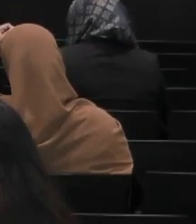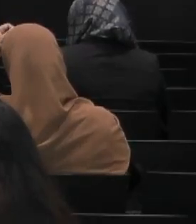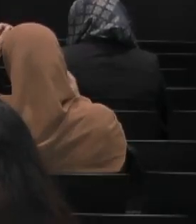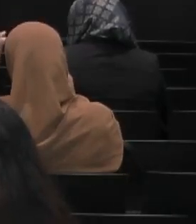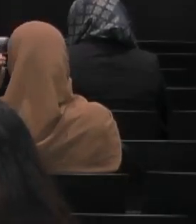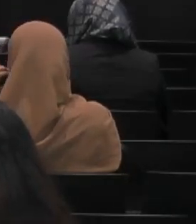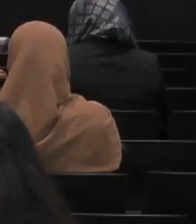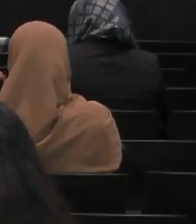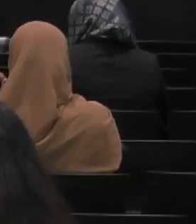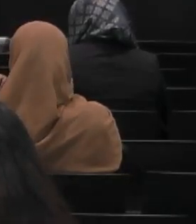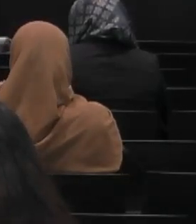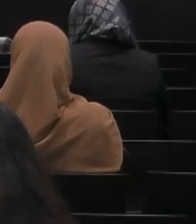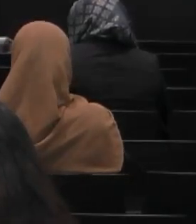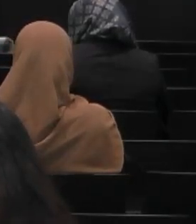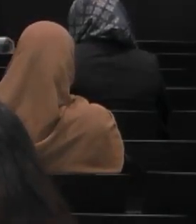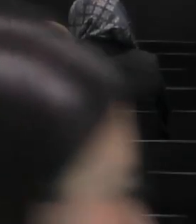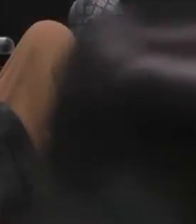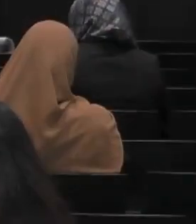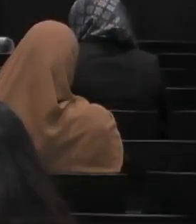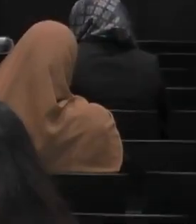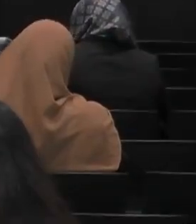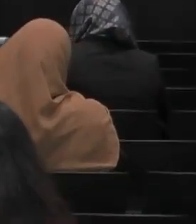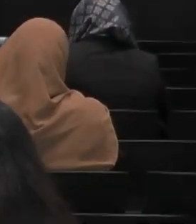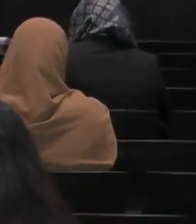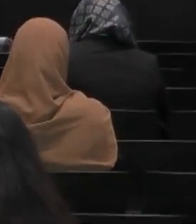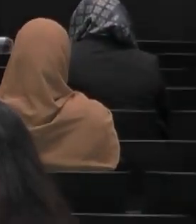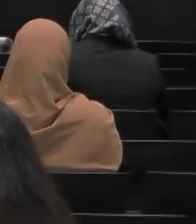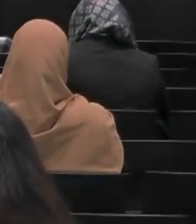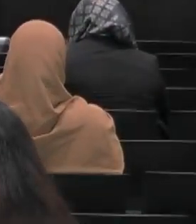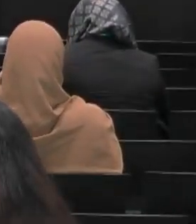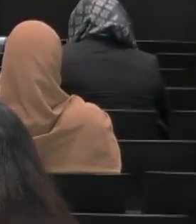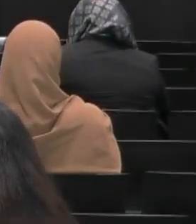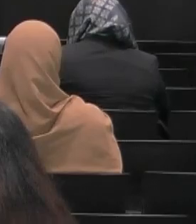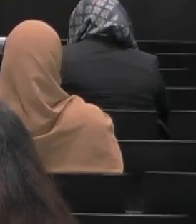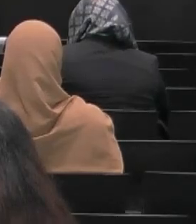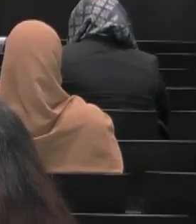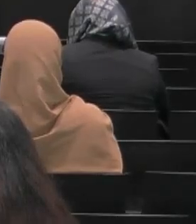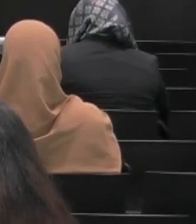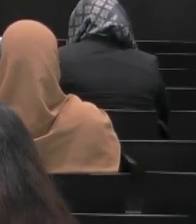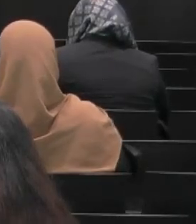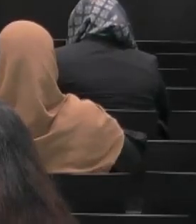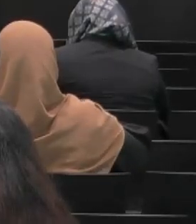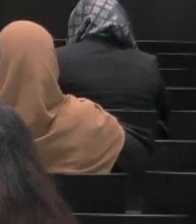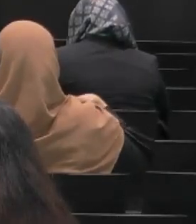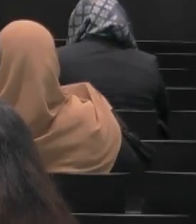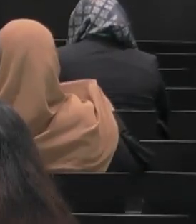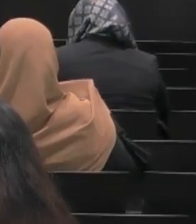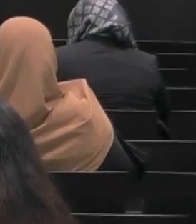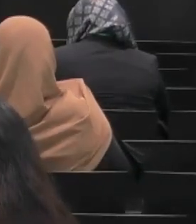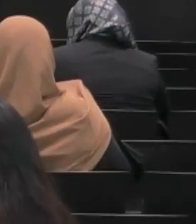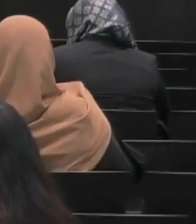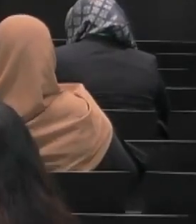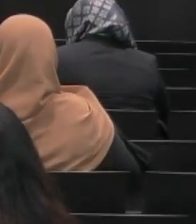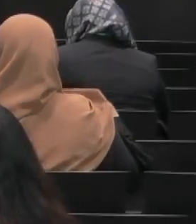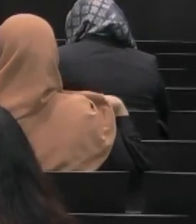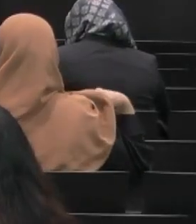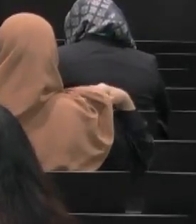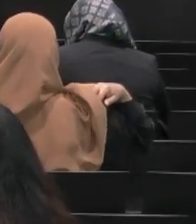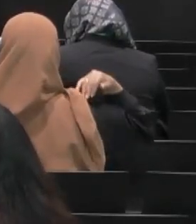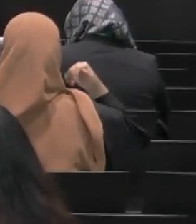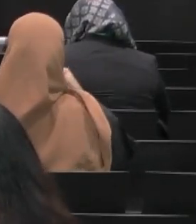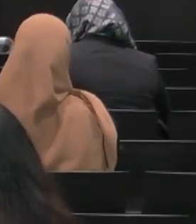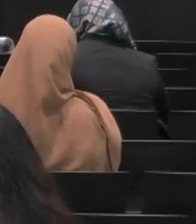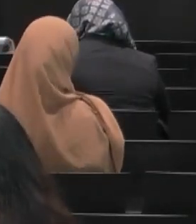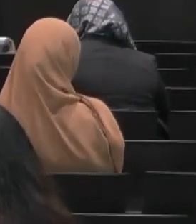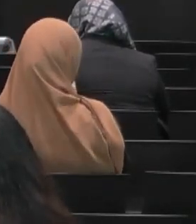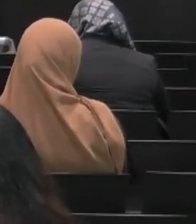building resilience, addressing gender-based violence and disaster risk management. So thank you for joining us. So this session is jointly organized